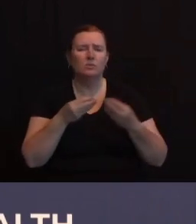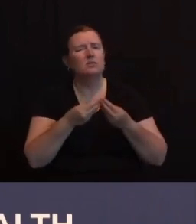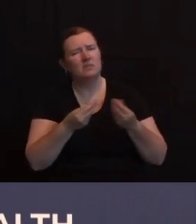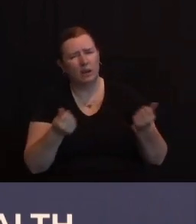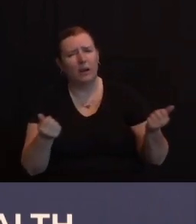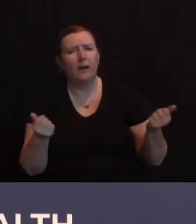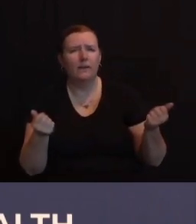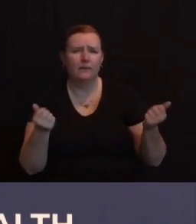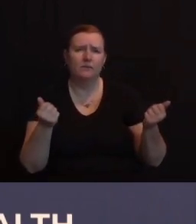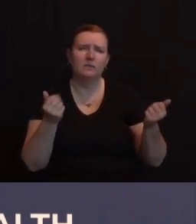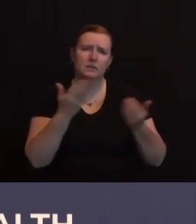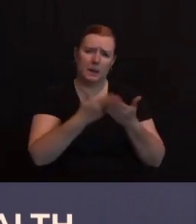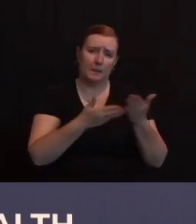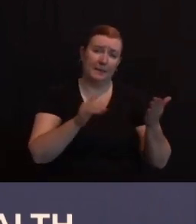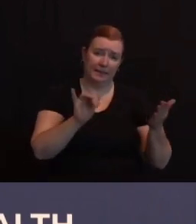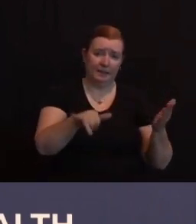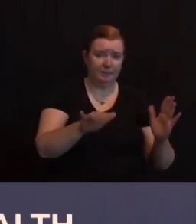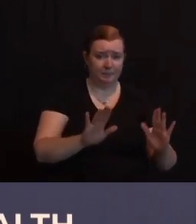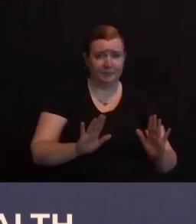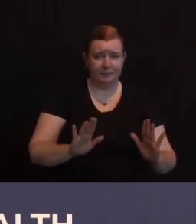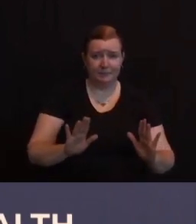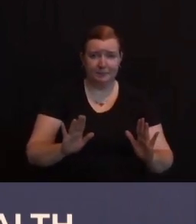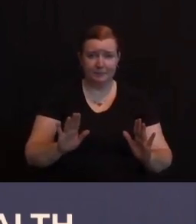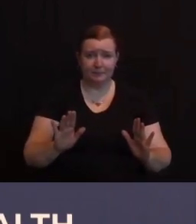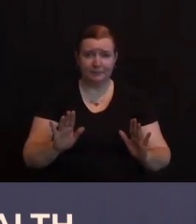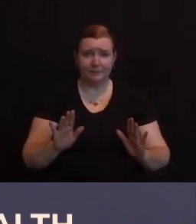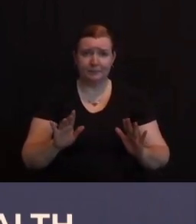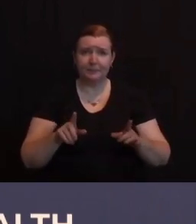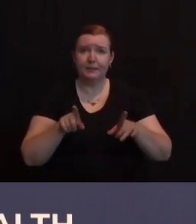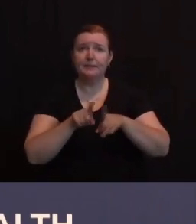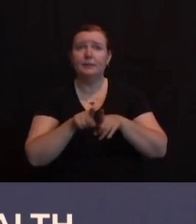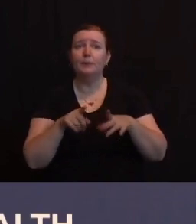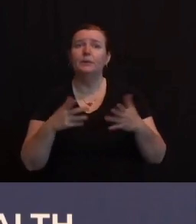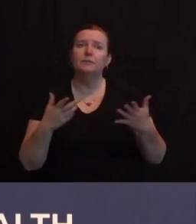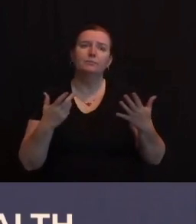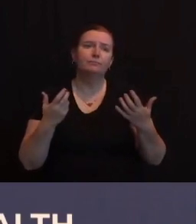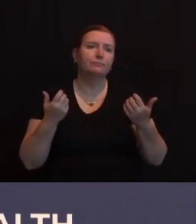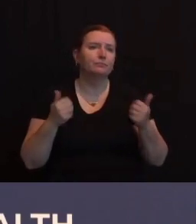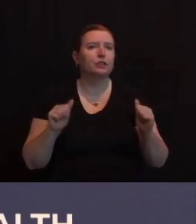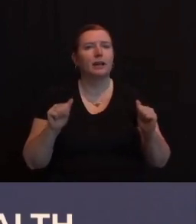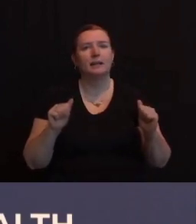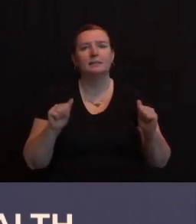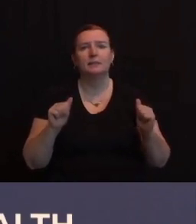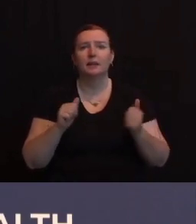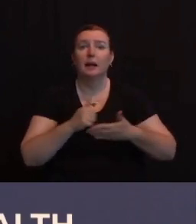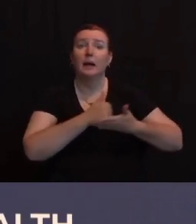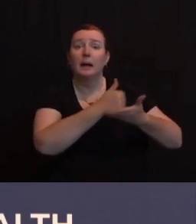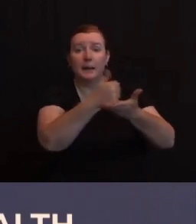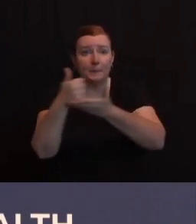through the steps we're taking on closing the digital divide, and we're proud of that, and